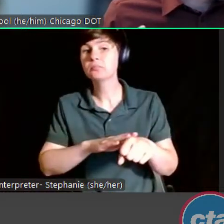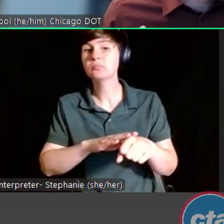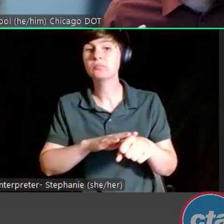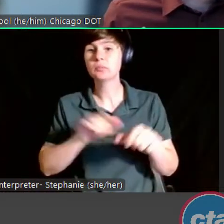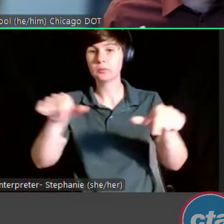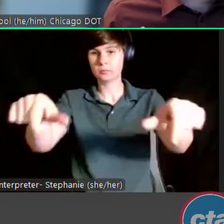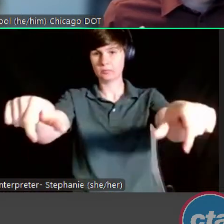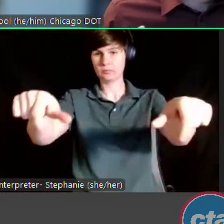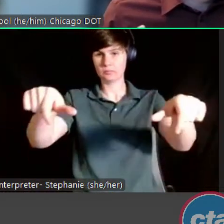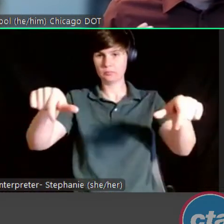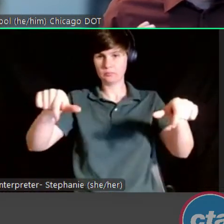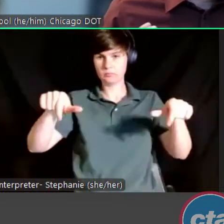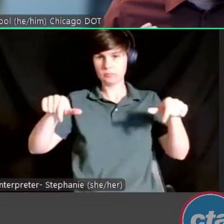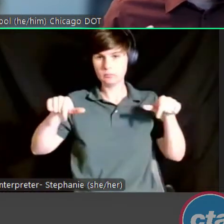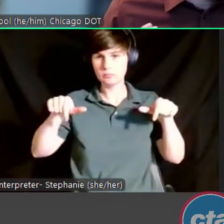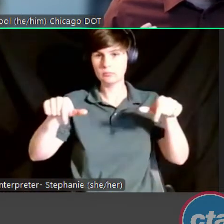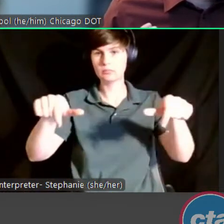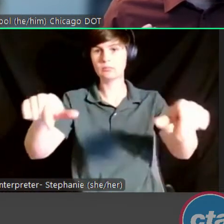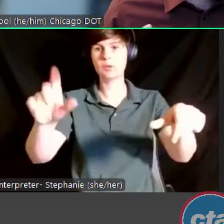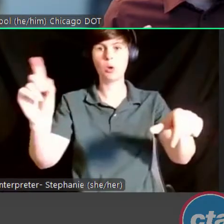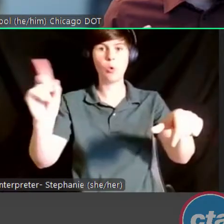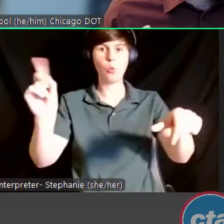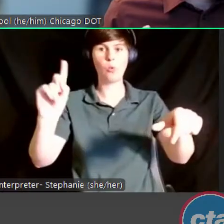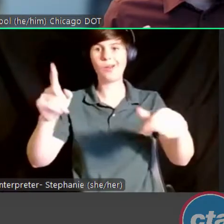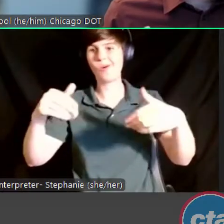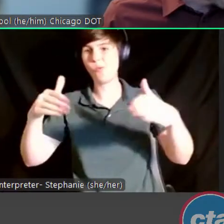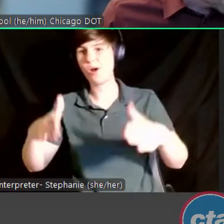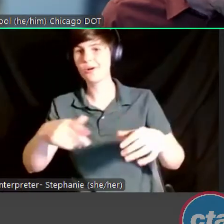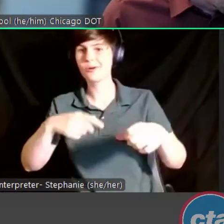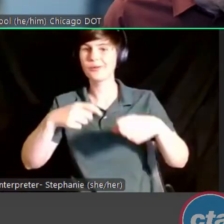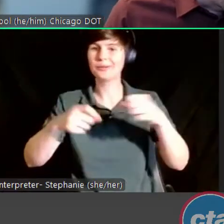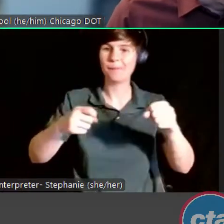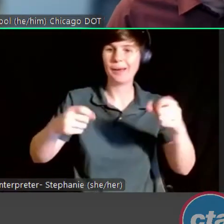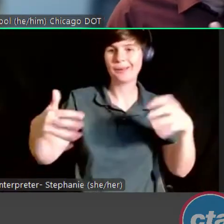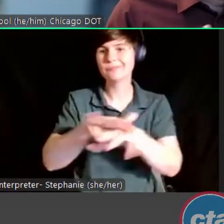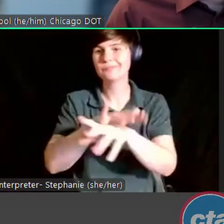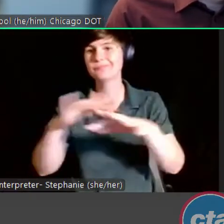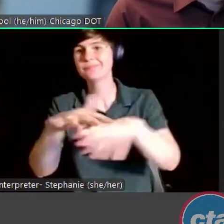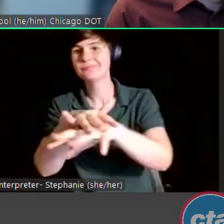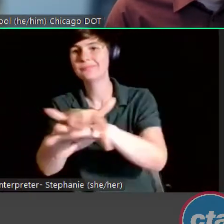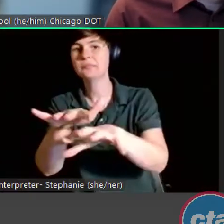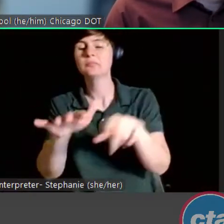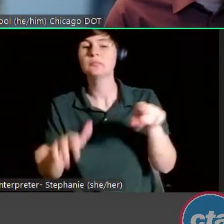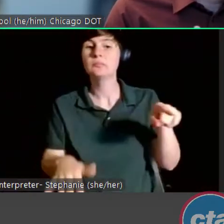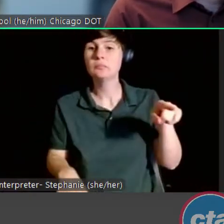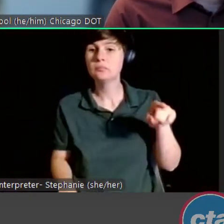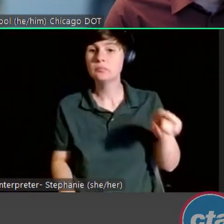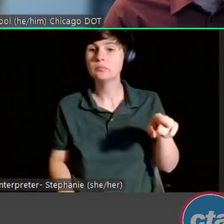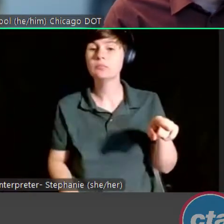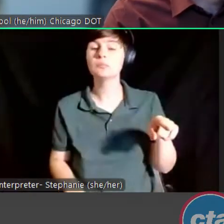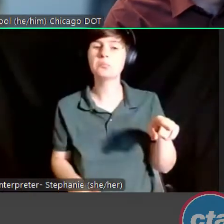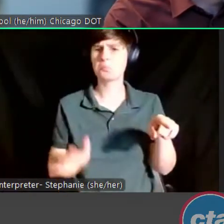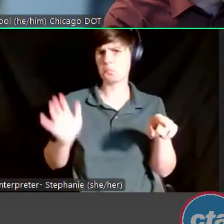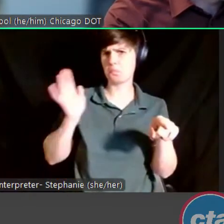whole conflict area between the sidewalk and the bus stop, where previous examples kind of showed